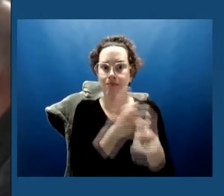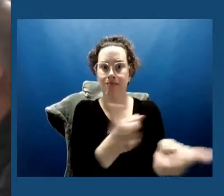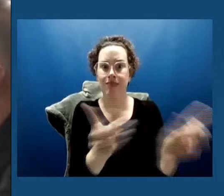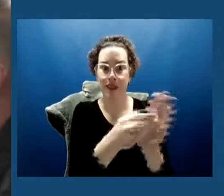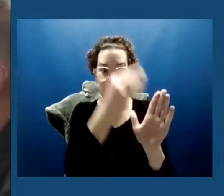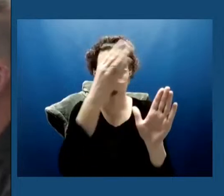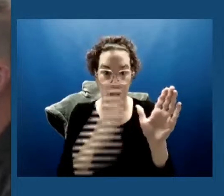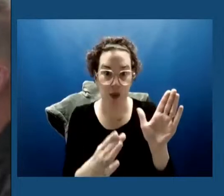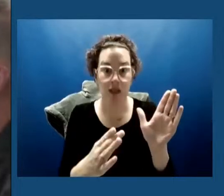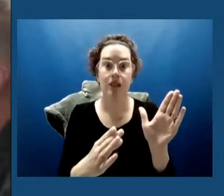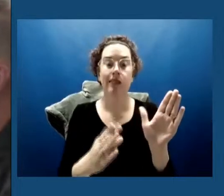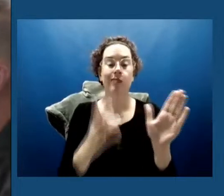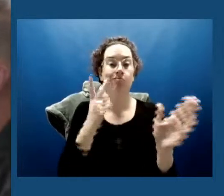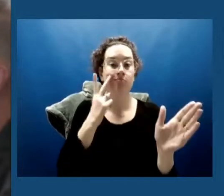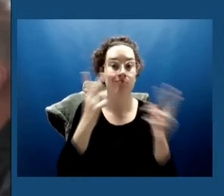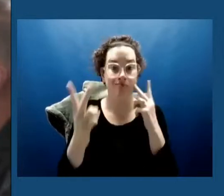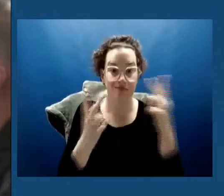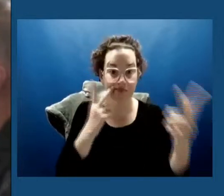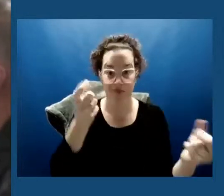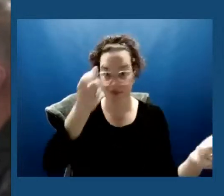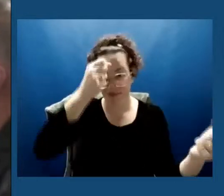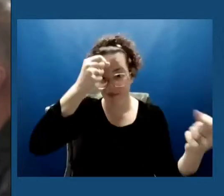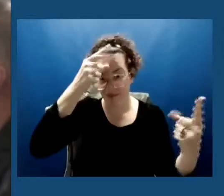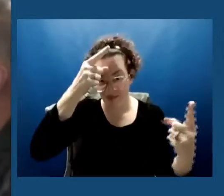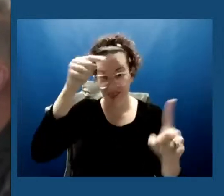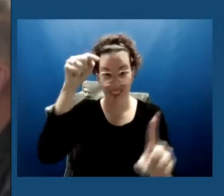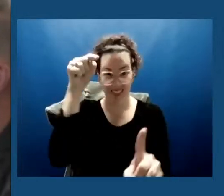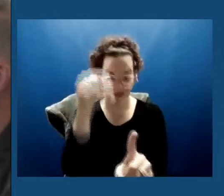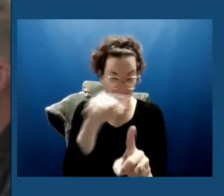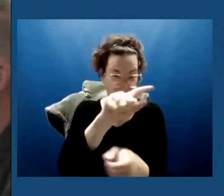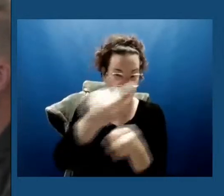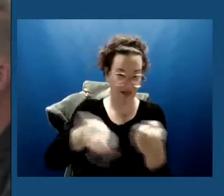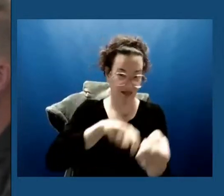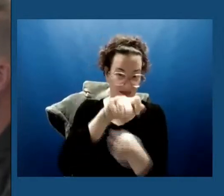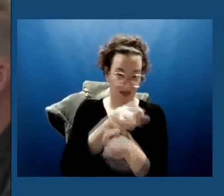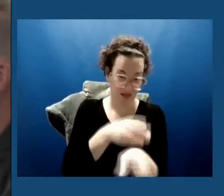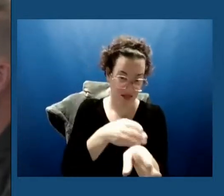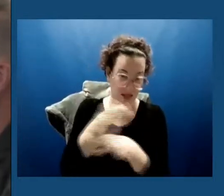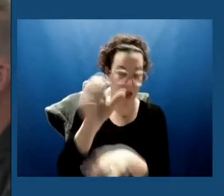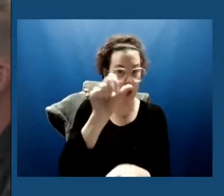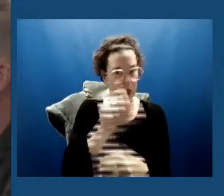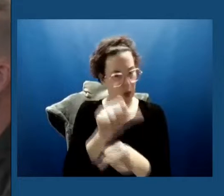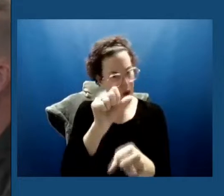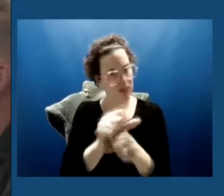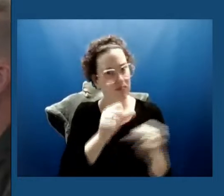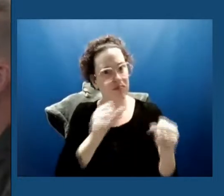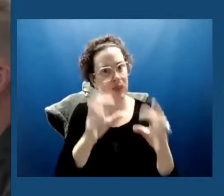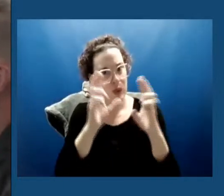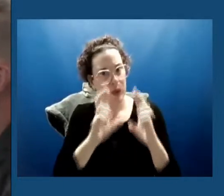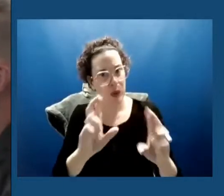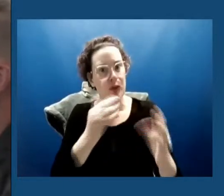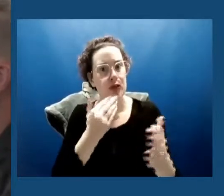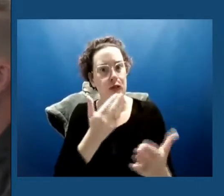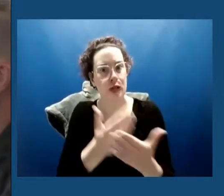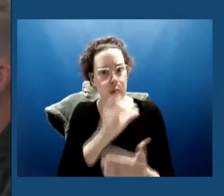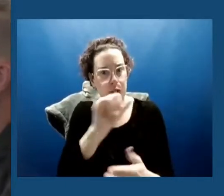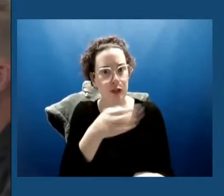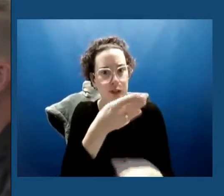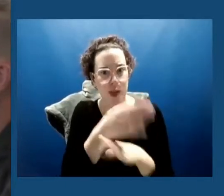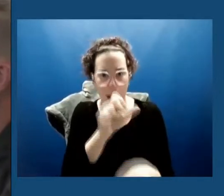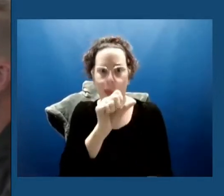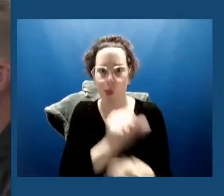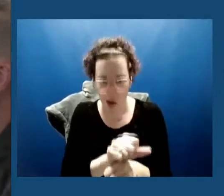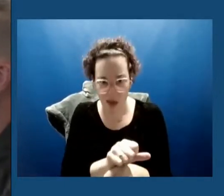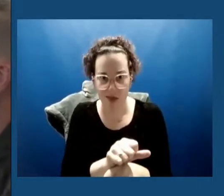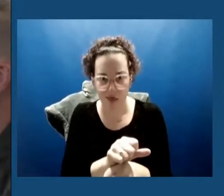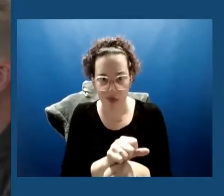see that this work is respectable, good job work, right? And I